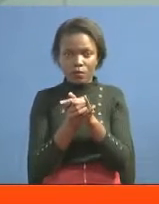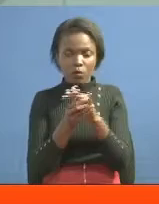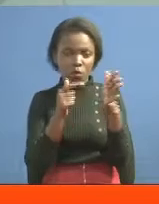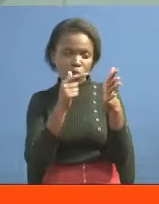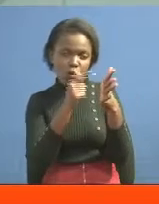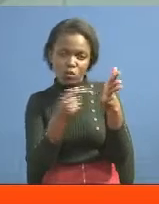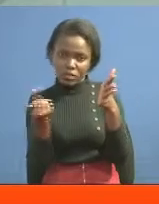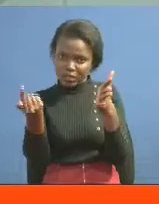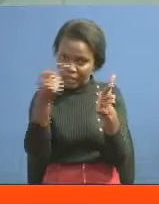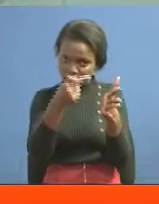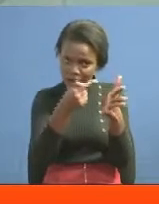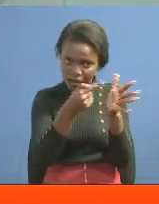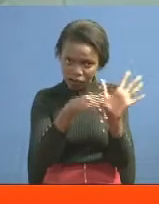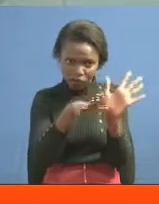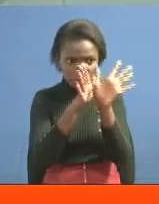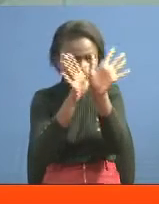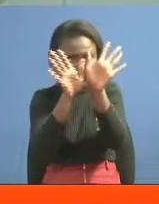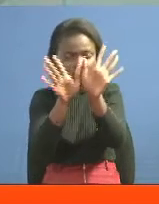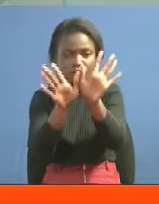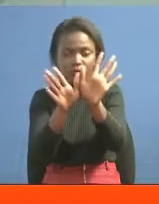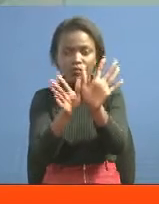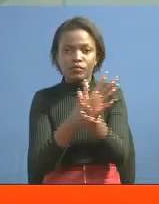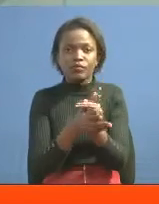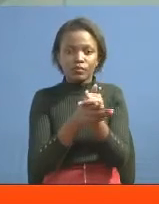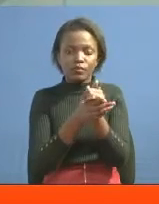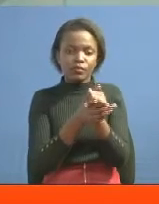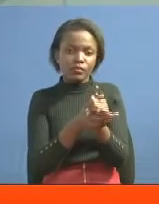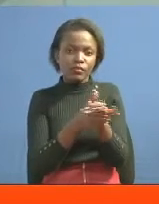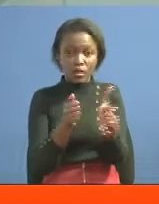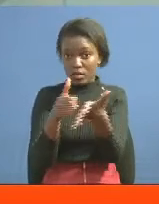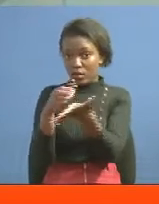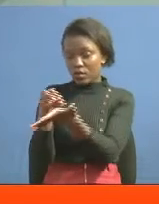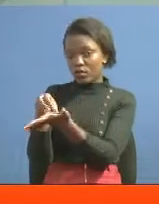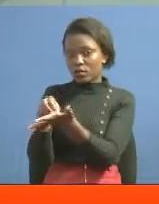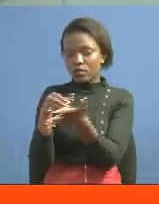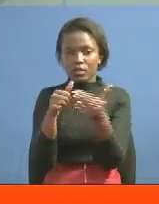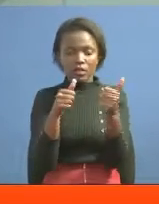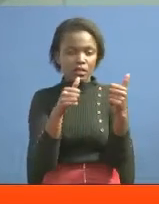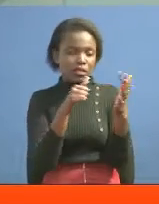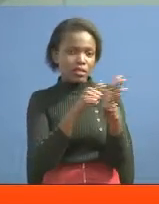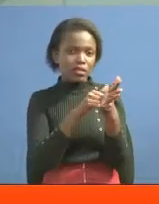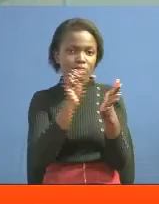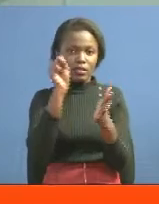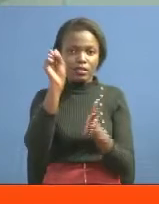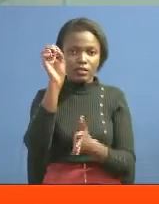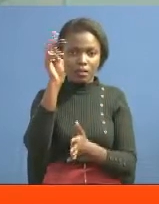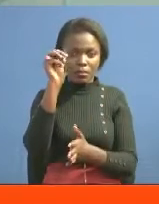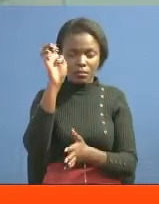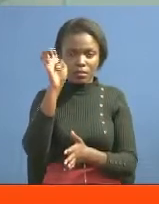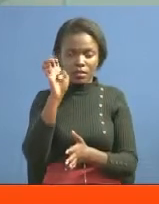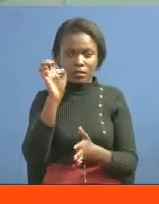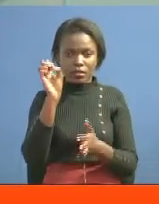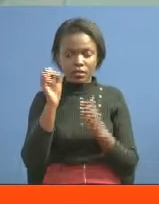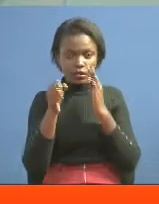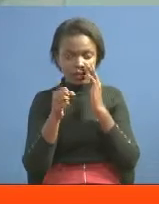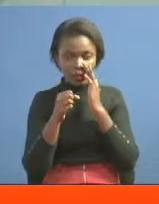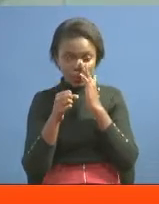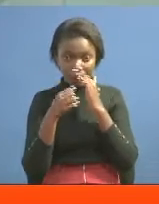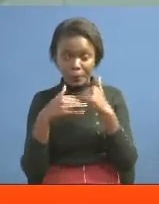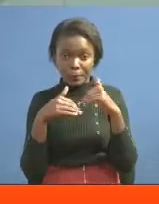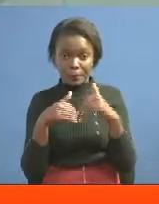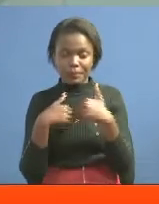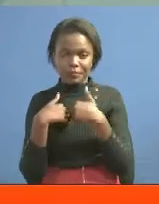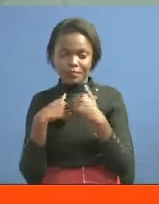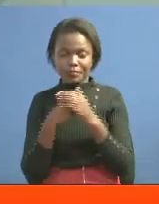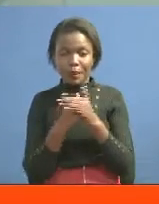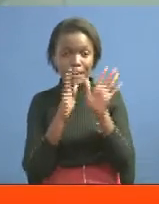came to expose the underbelly of the issues that the SMEs were facing. And that having been said, I think it is also important